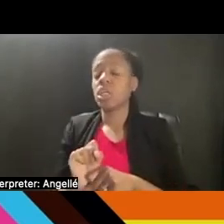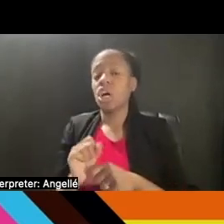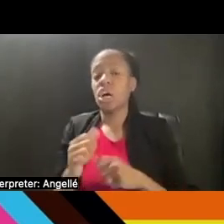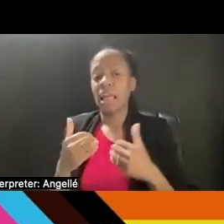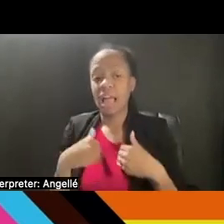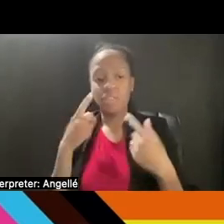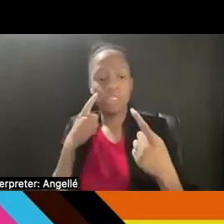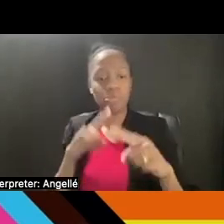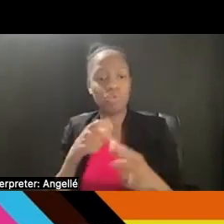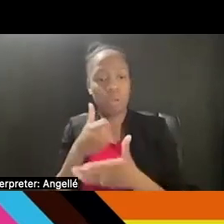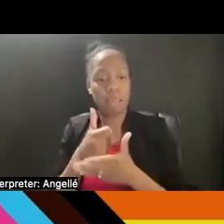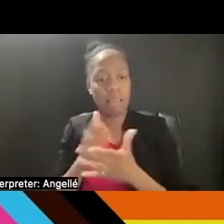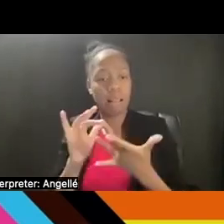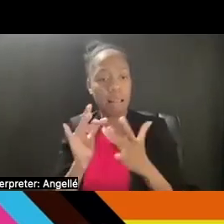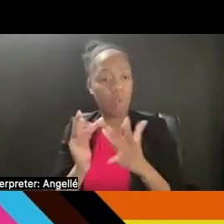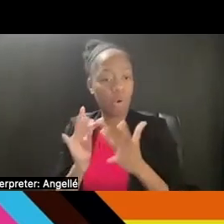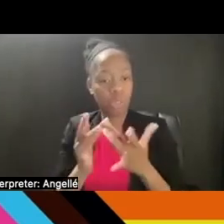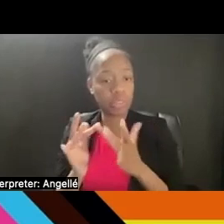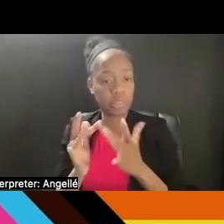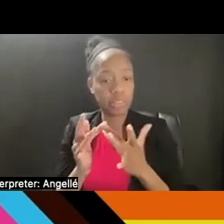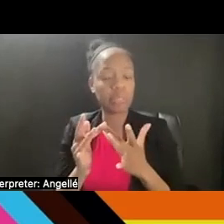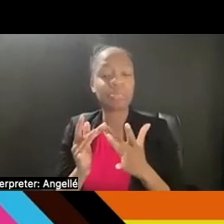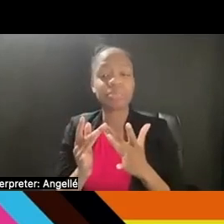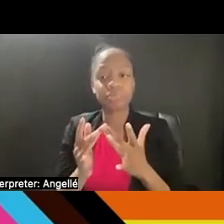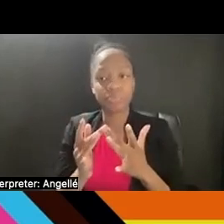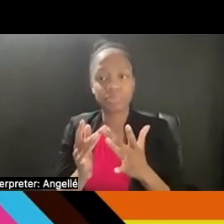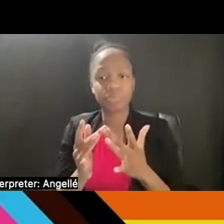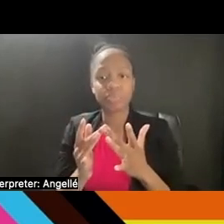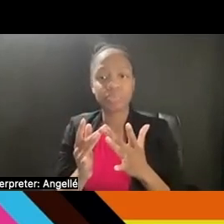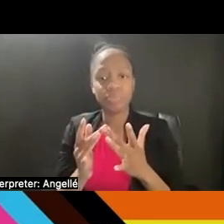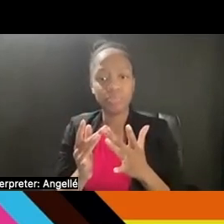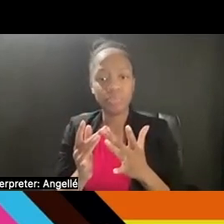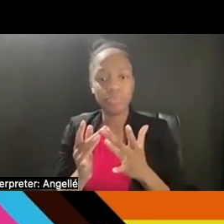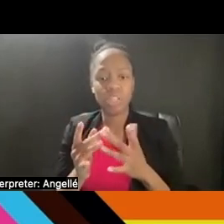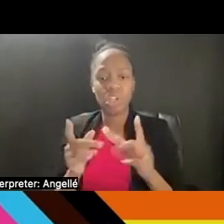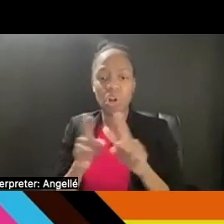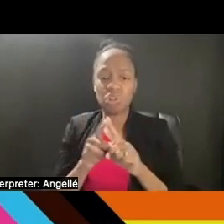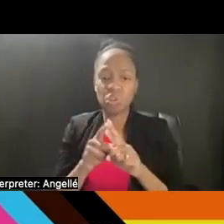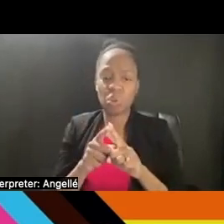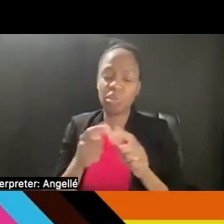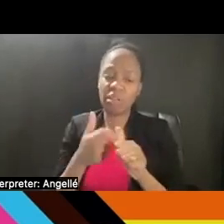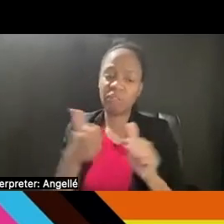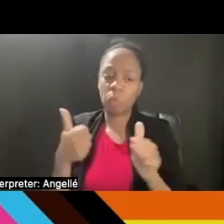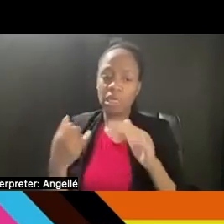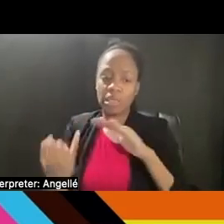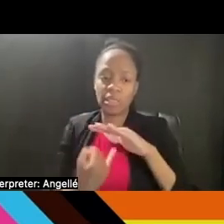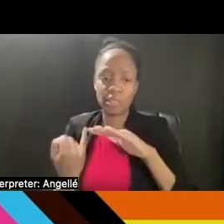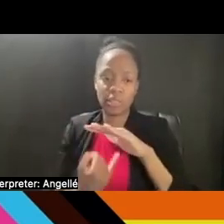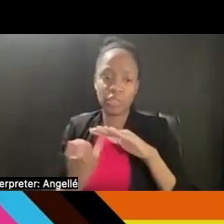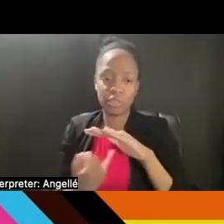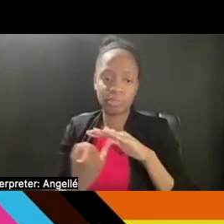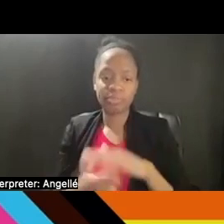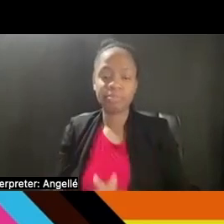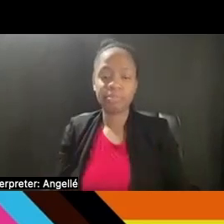aid networks and countering isolation. So thank you